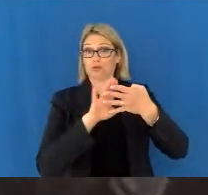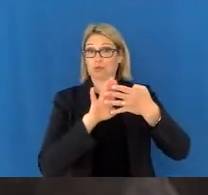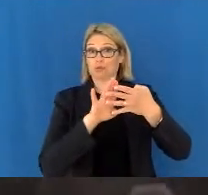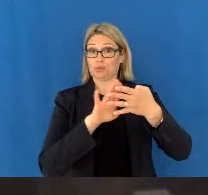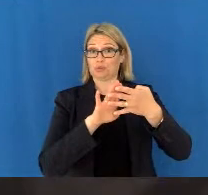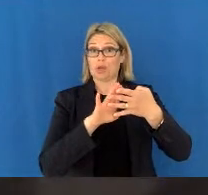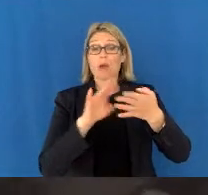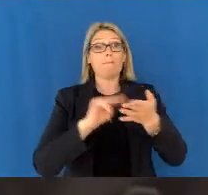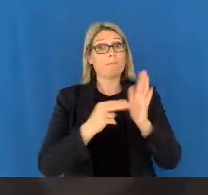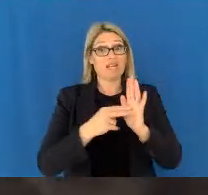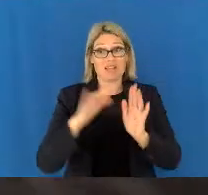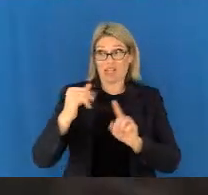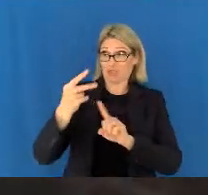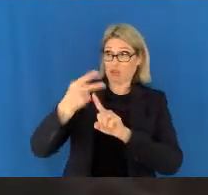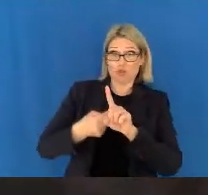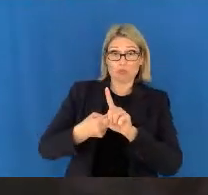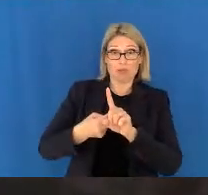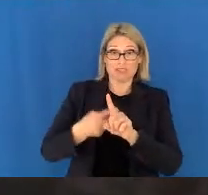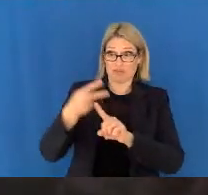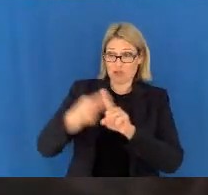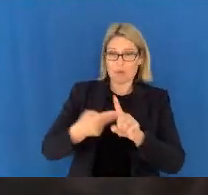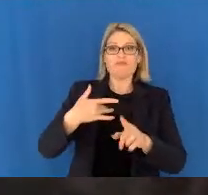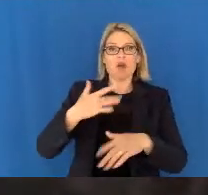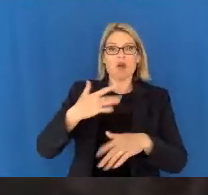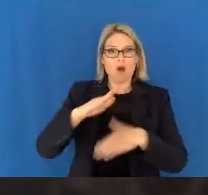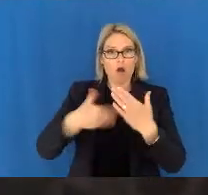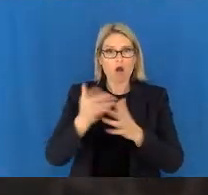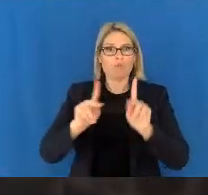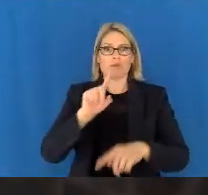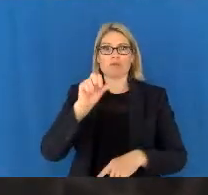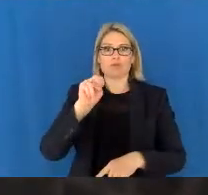months from now. Yeah, okay.